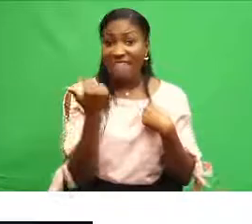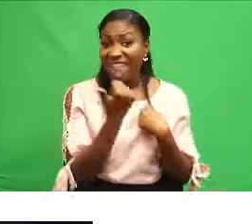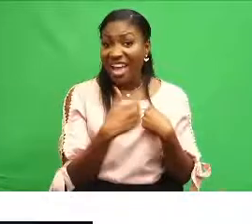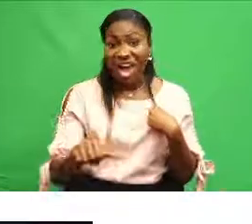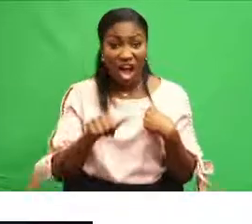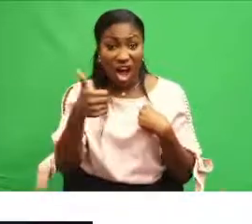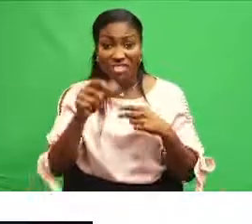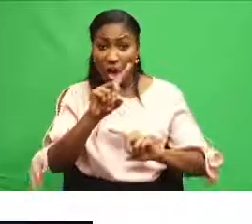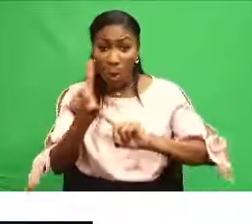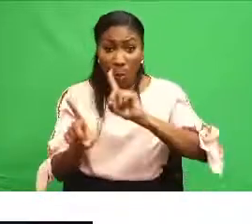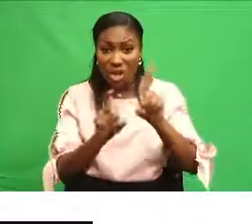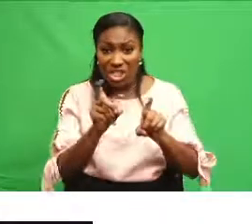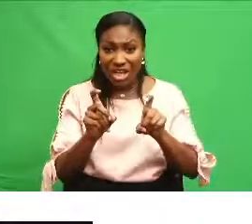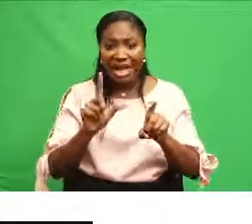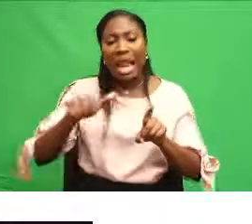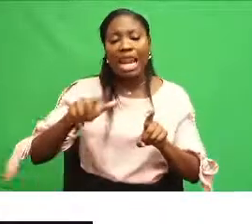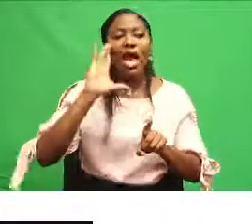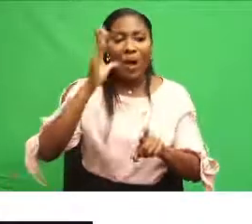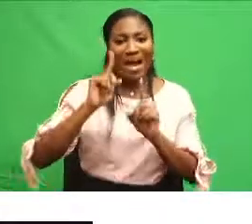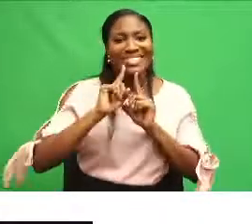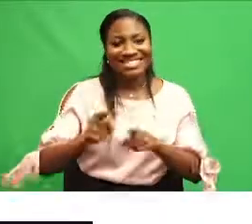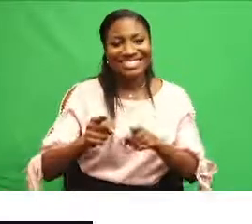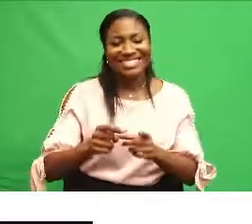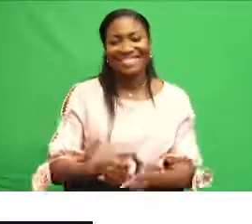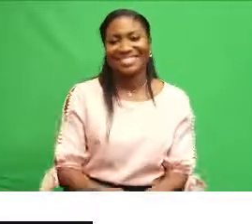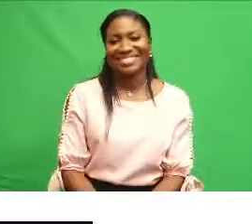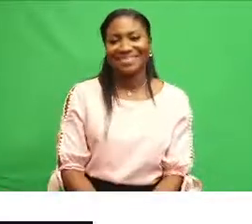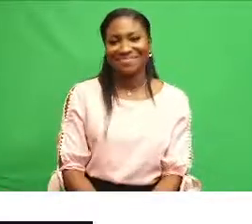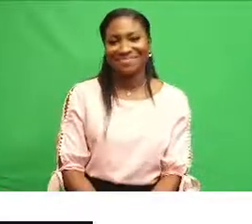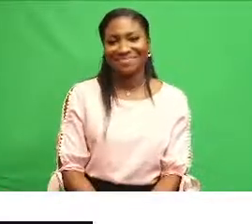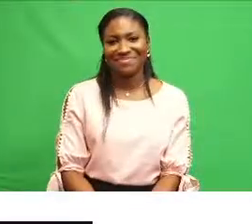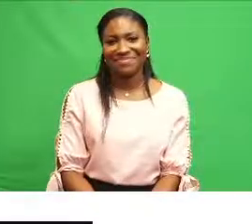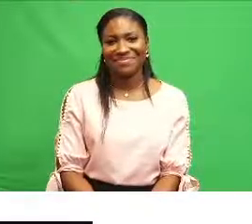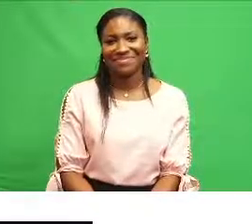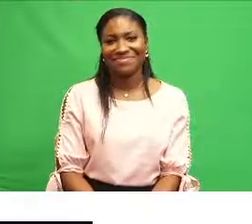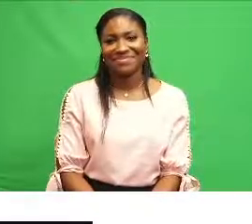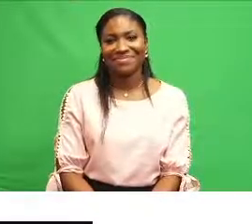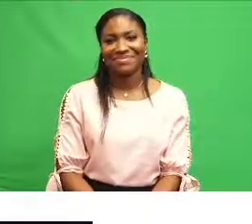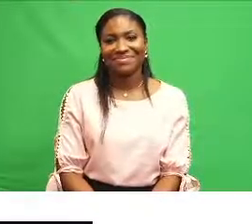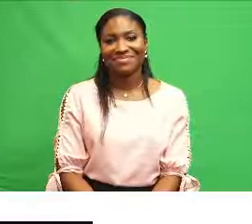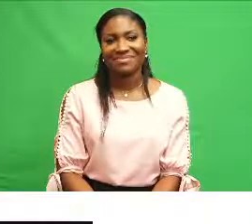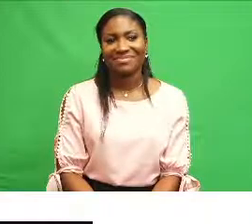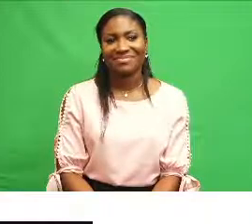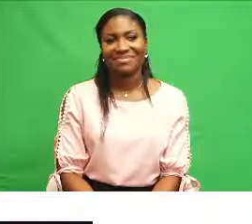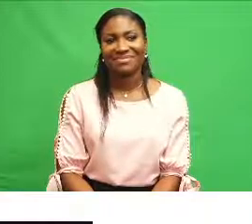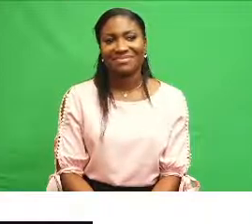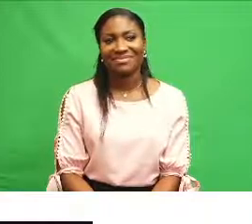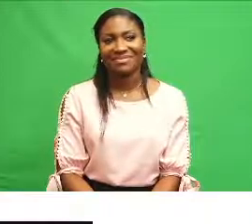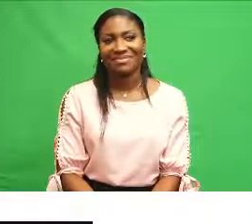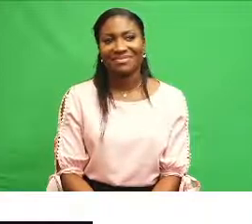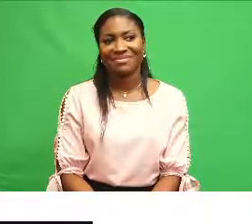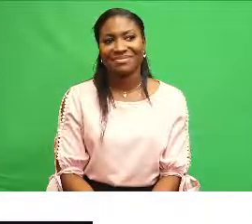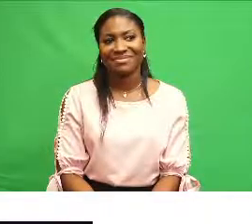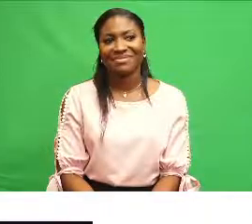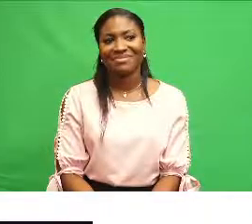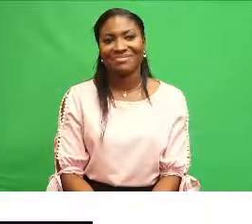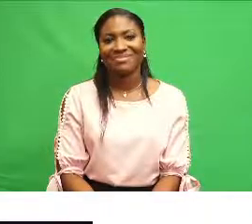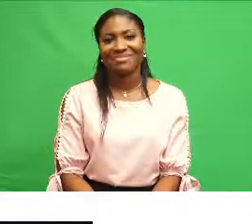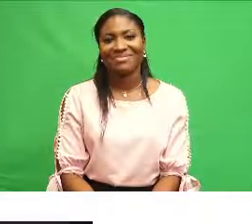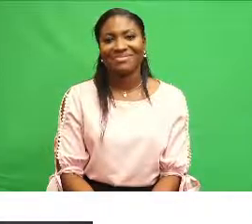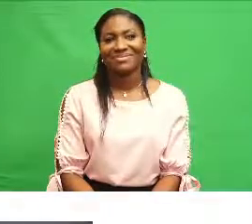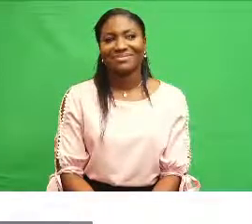questions, I will be happy to try and expand on these things when we come to the question and answer session, which is no. Well, not quite no.